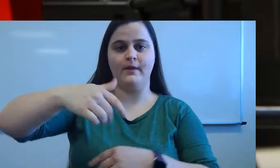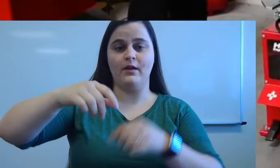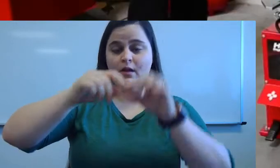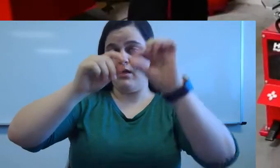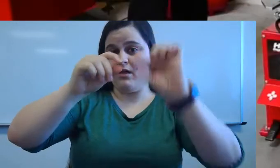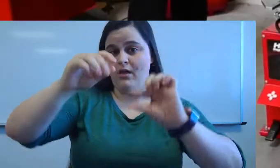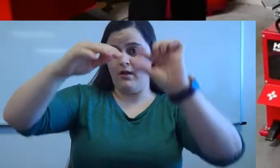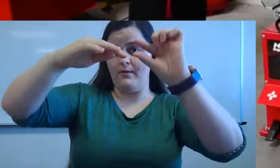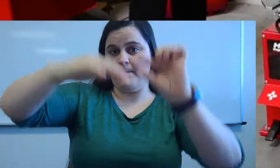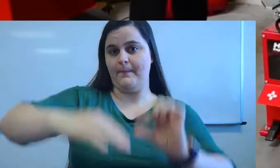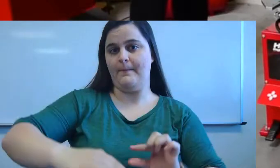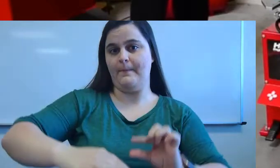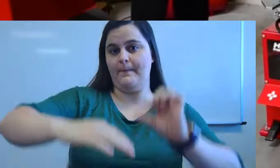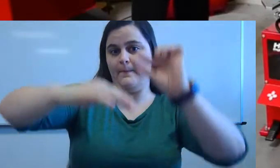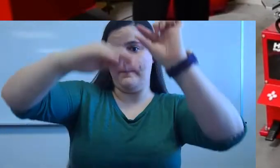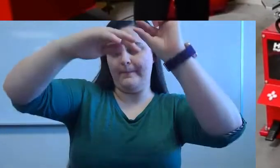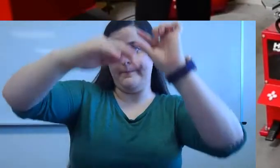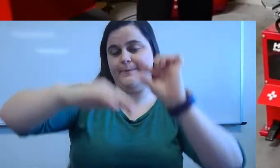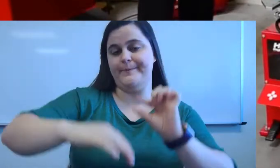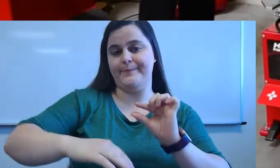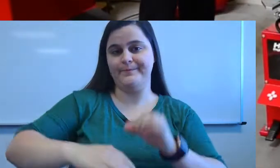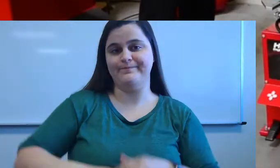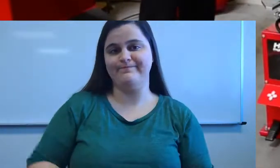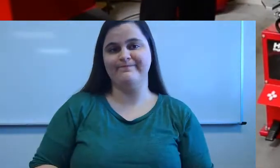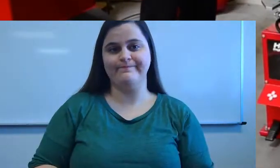we go up.